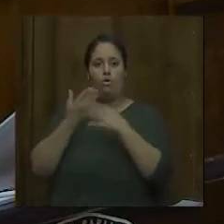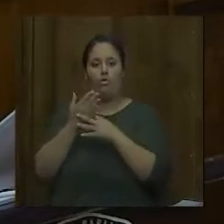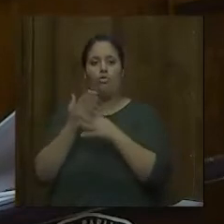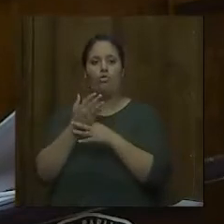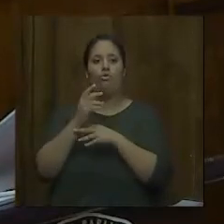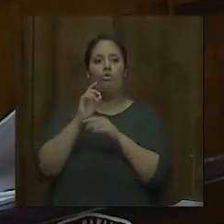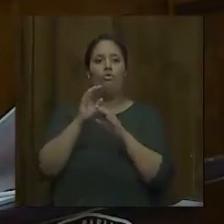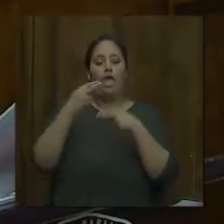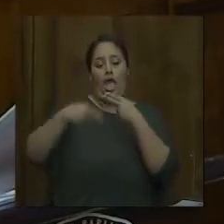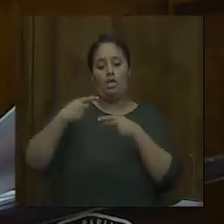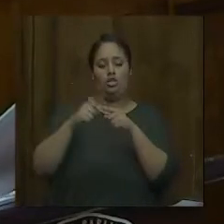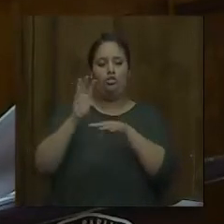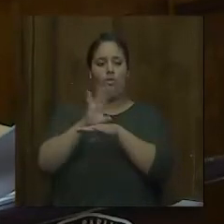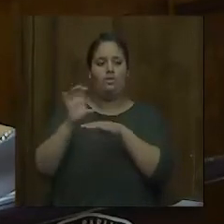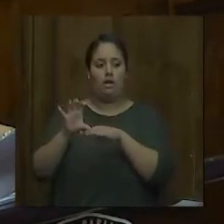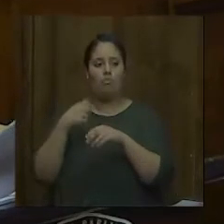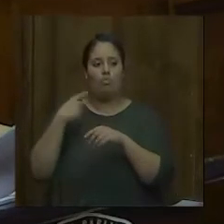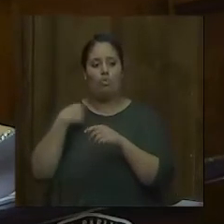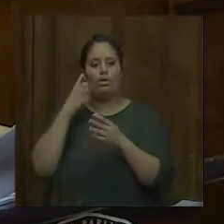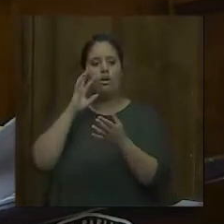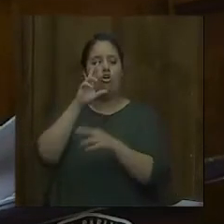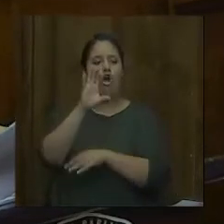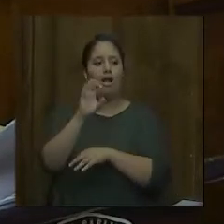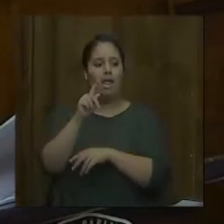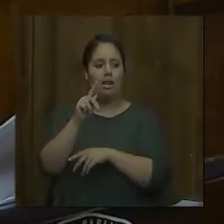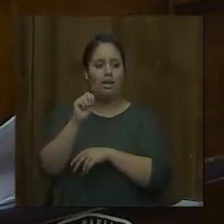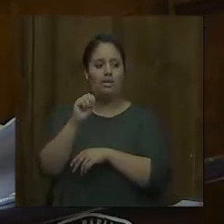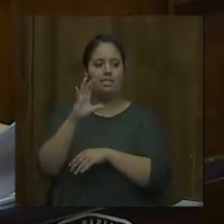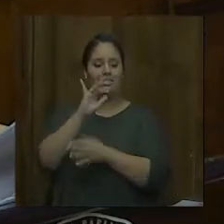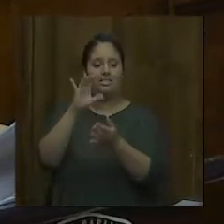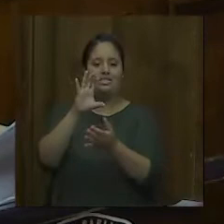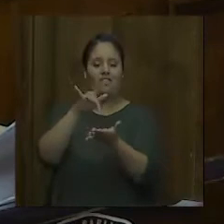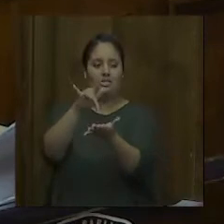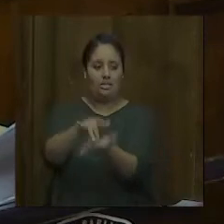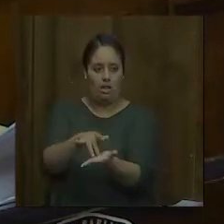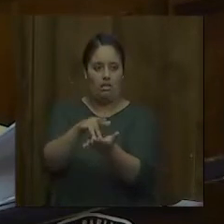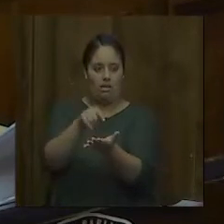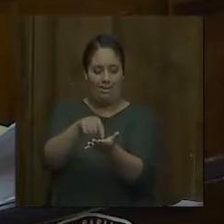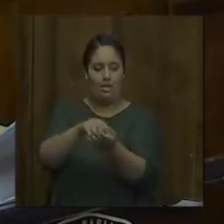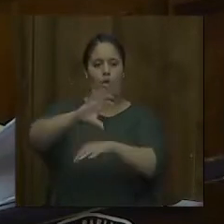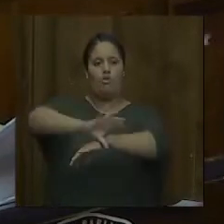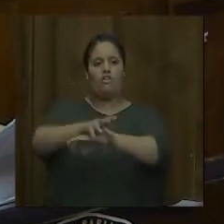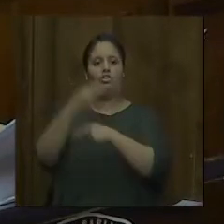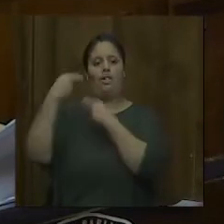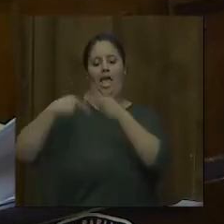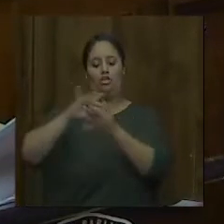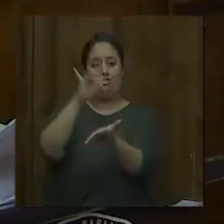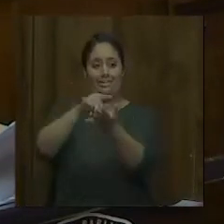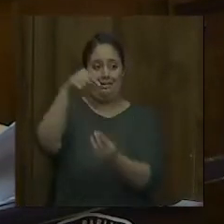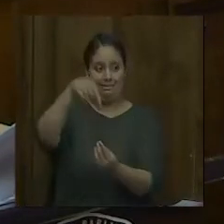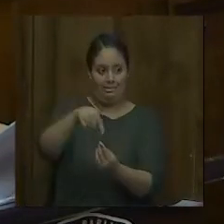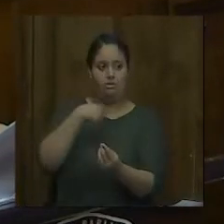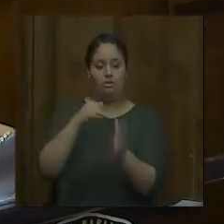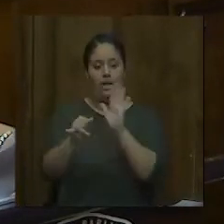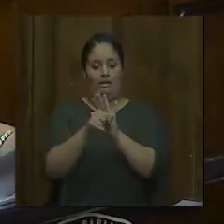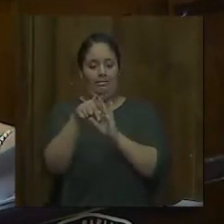Heritage Western Cape has declared the site of the Rocklands Civic Centre and Rocklands Mitchells Plain as a provincial heritage site. The significance of